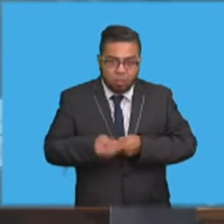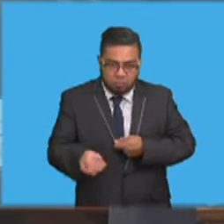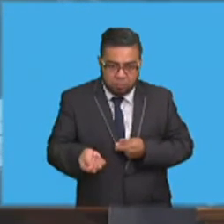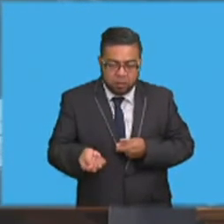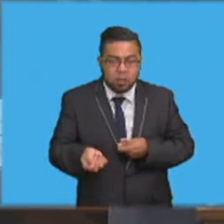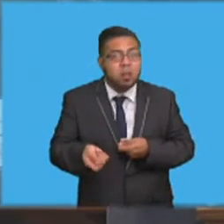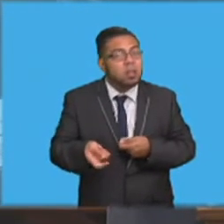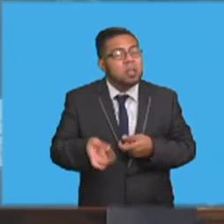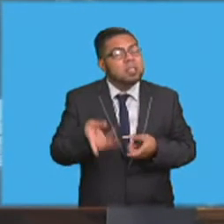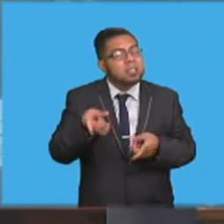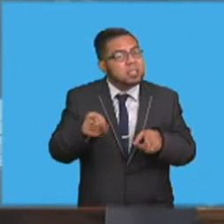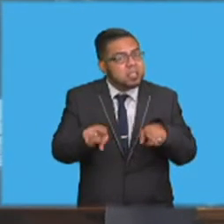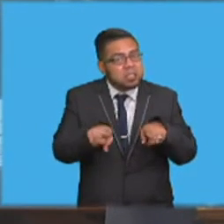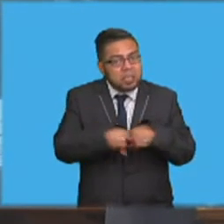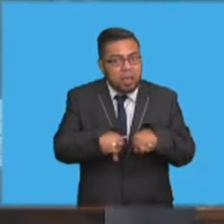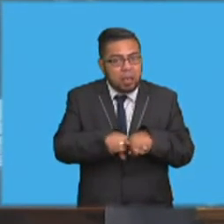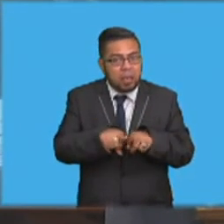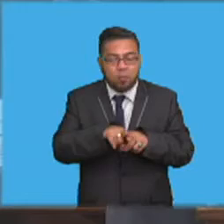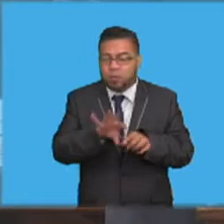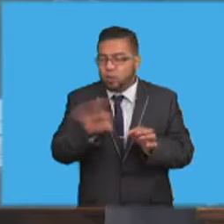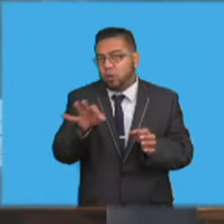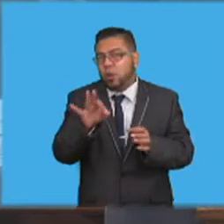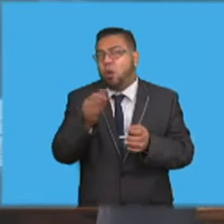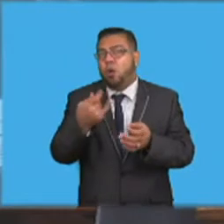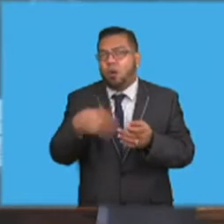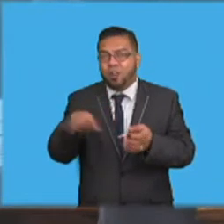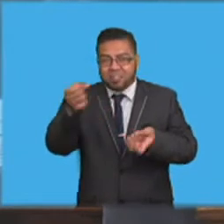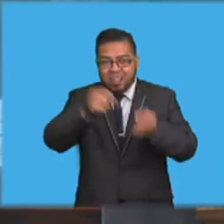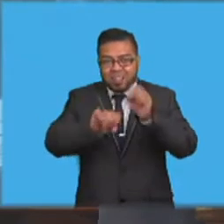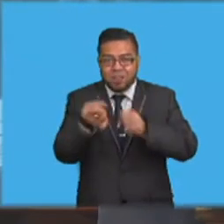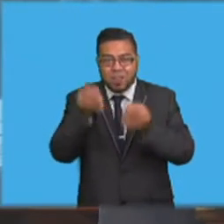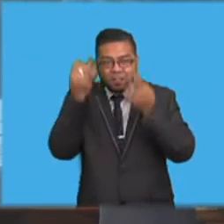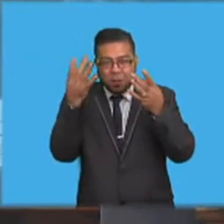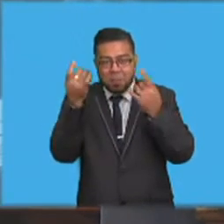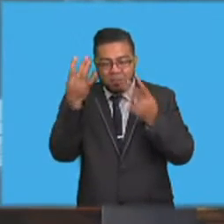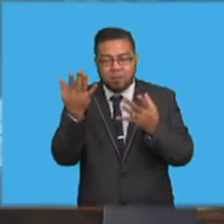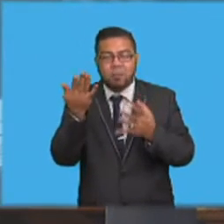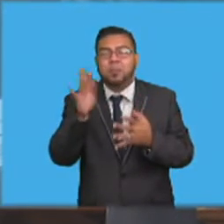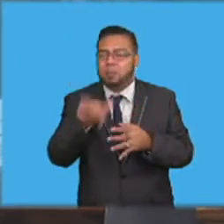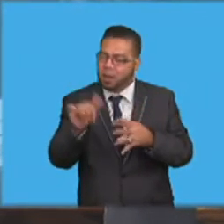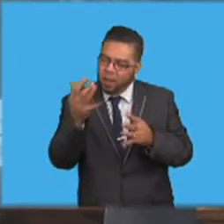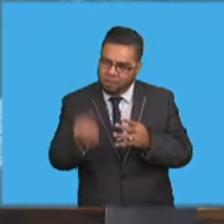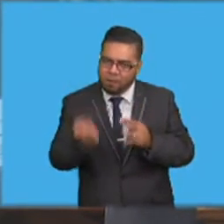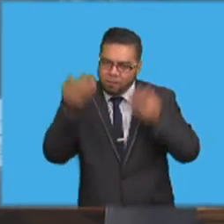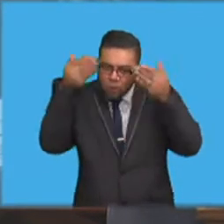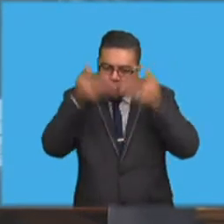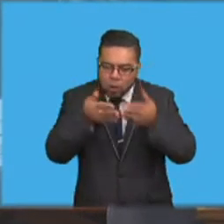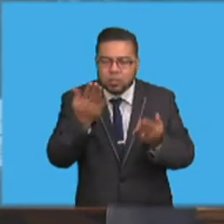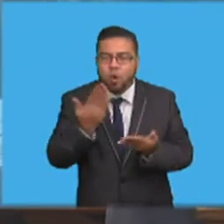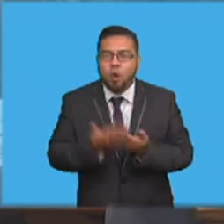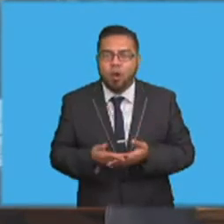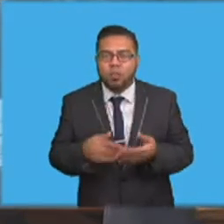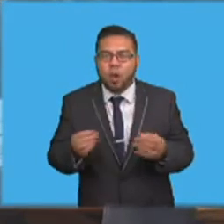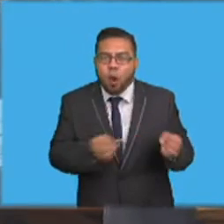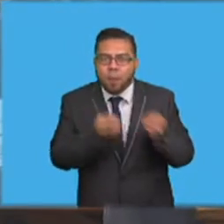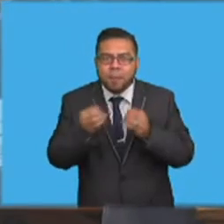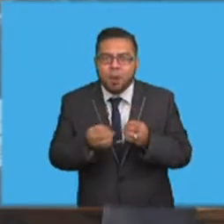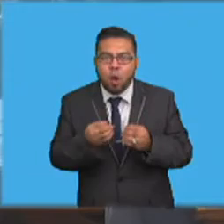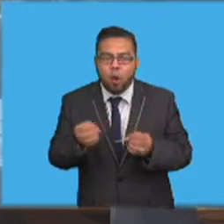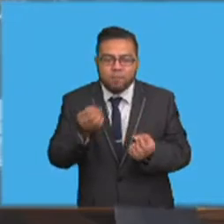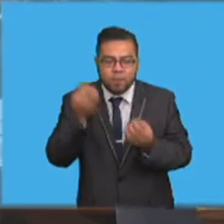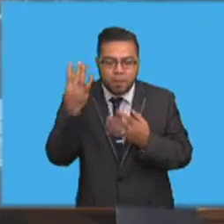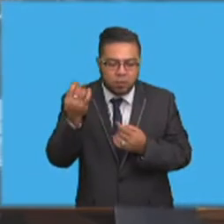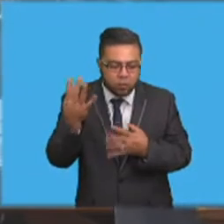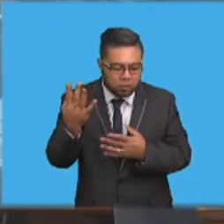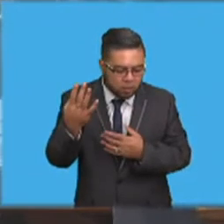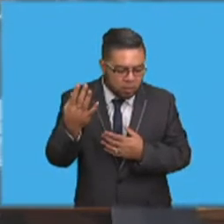was based not only on scientific information available, but also focused on operational information that was